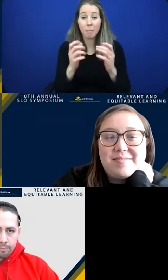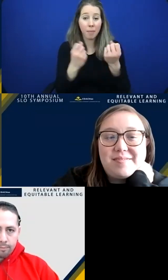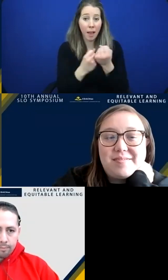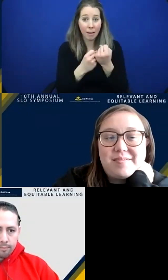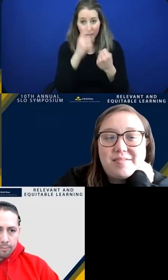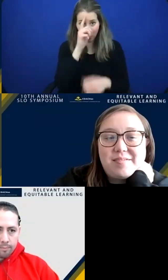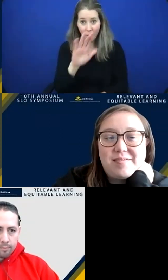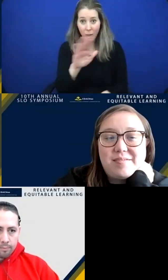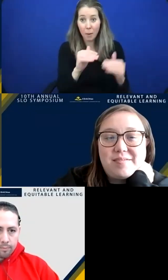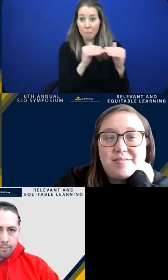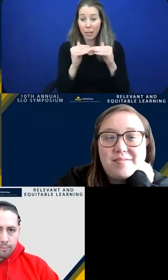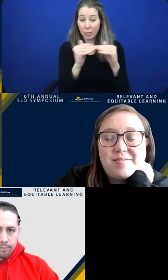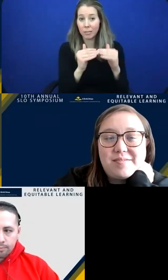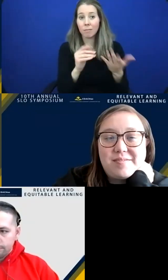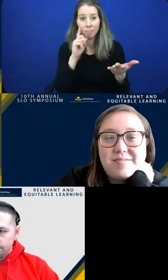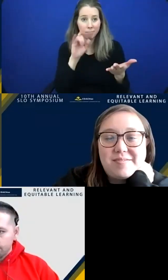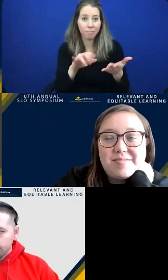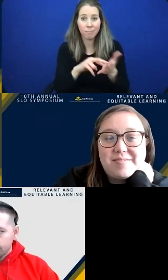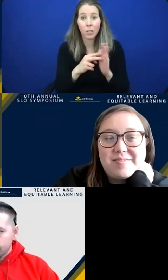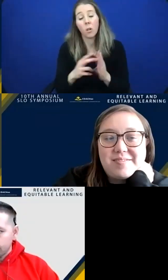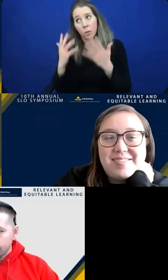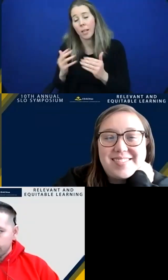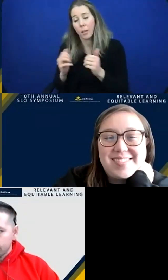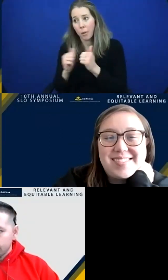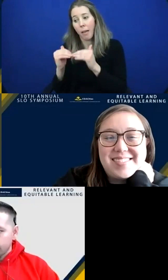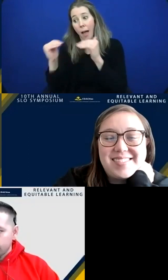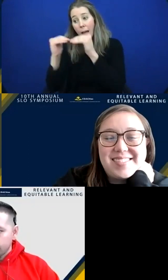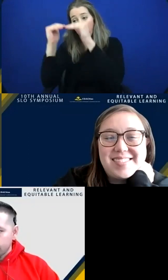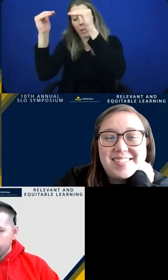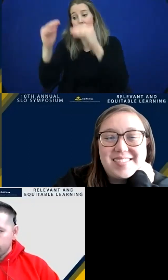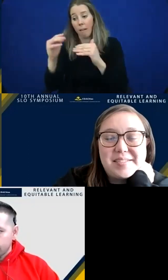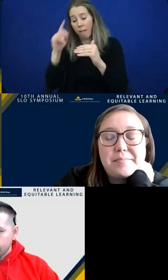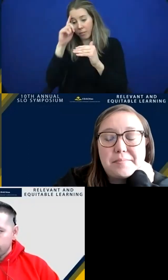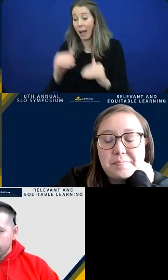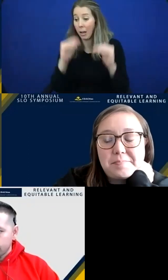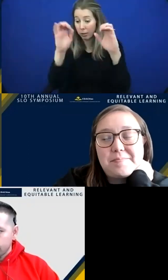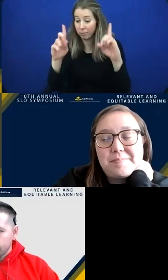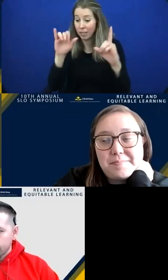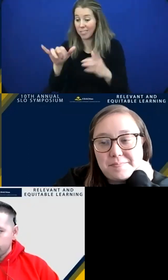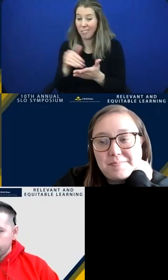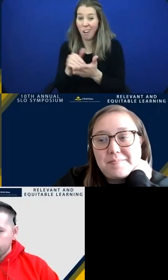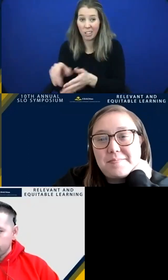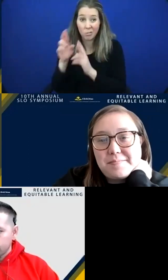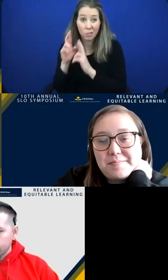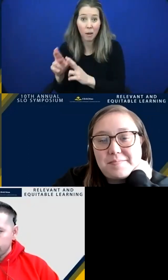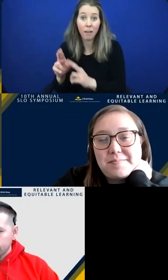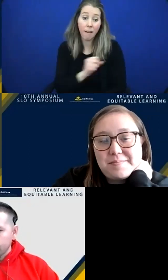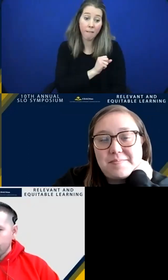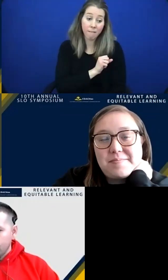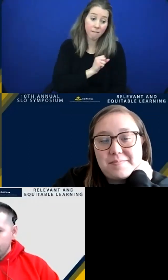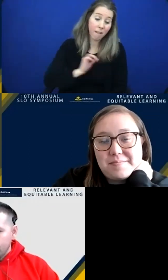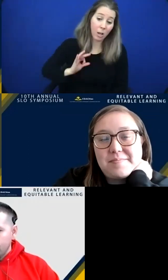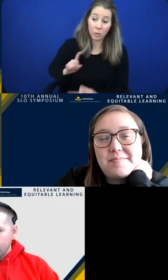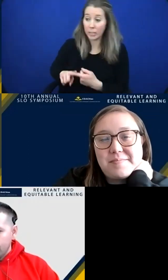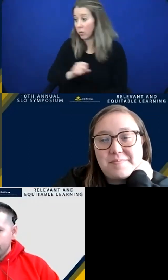that's really where I mean, sadly, with the hierarchy of higher ed, it just seems to be like that's often the respect is, you know, faculty to faculty a bit more